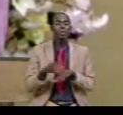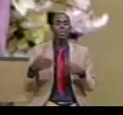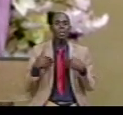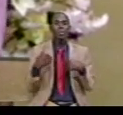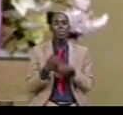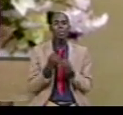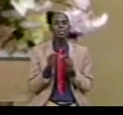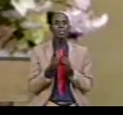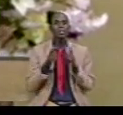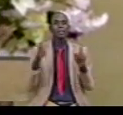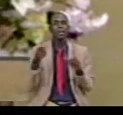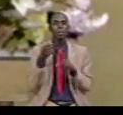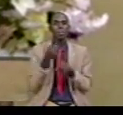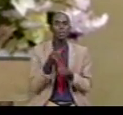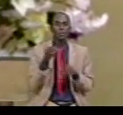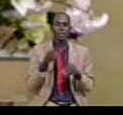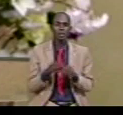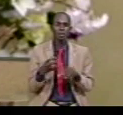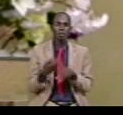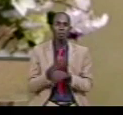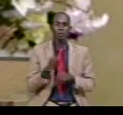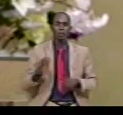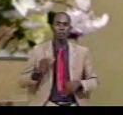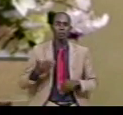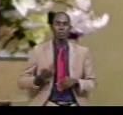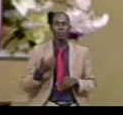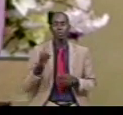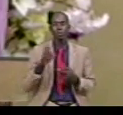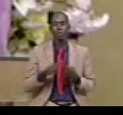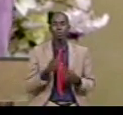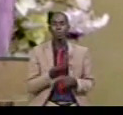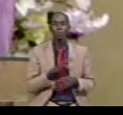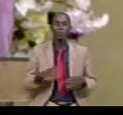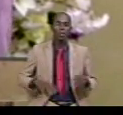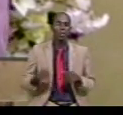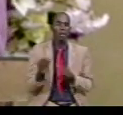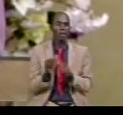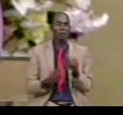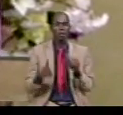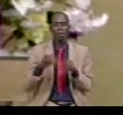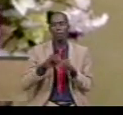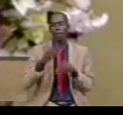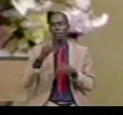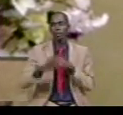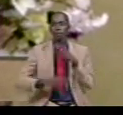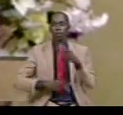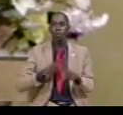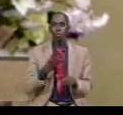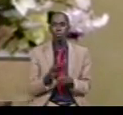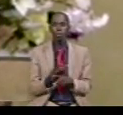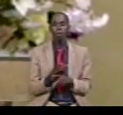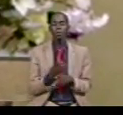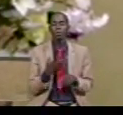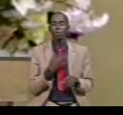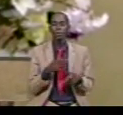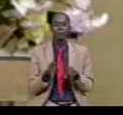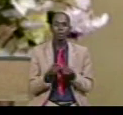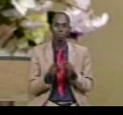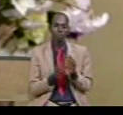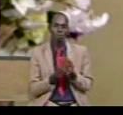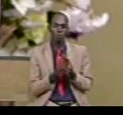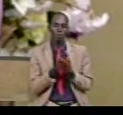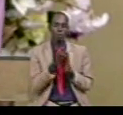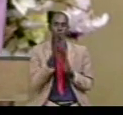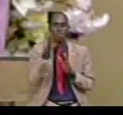impact in winning souls to Christ all around the globe, as well as maturing saints